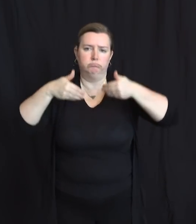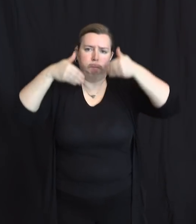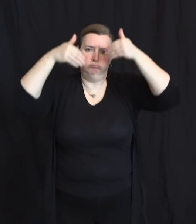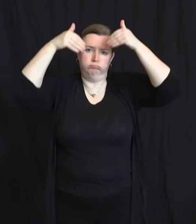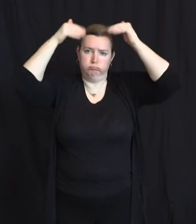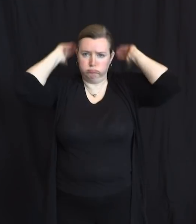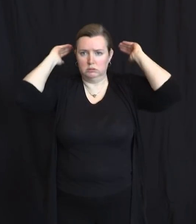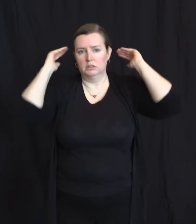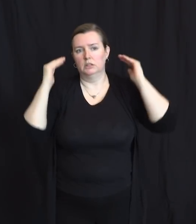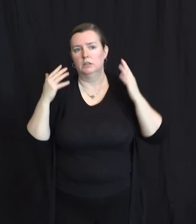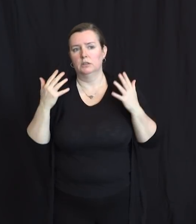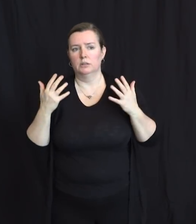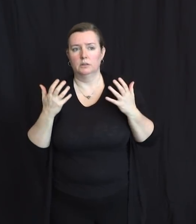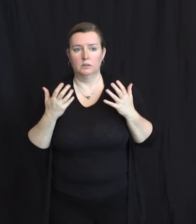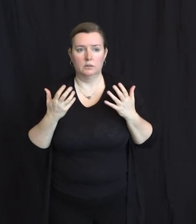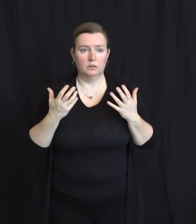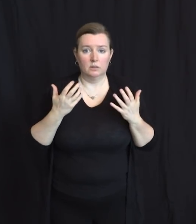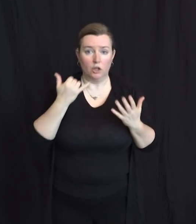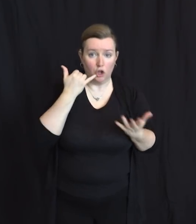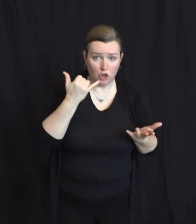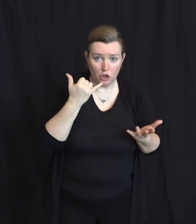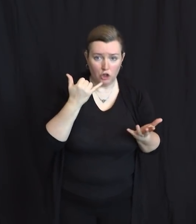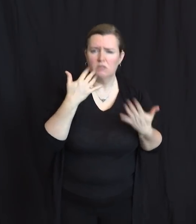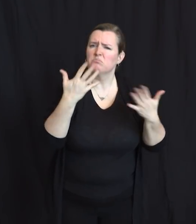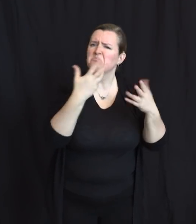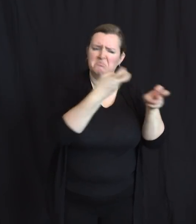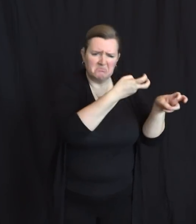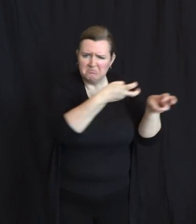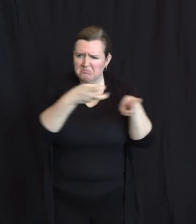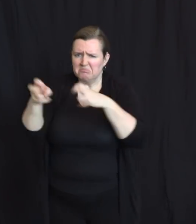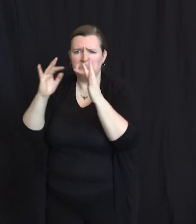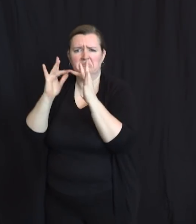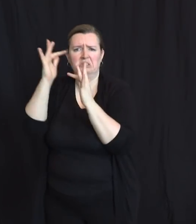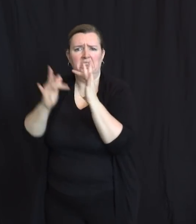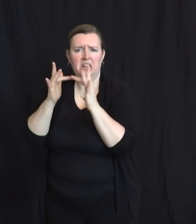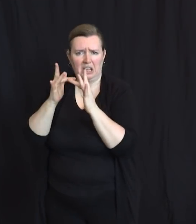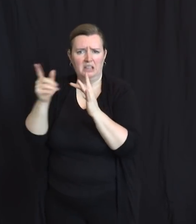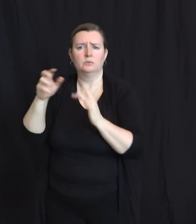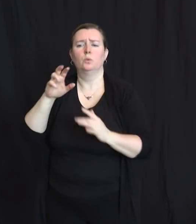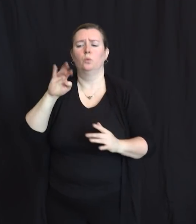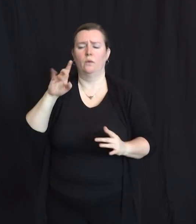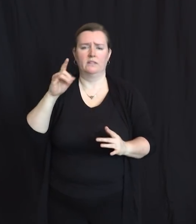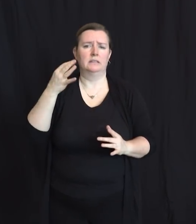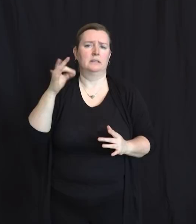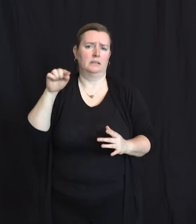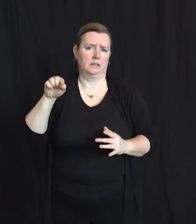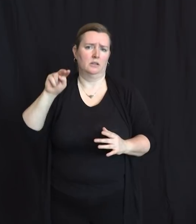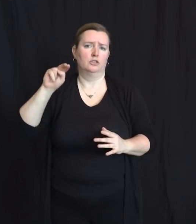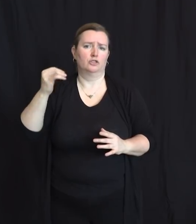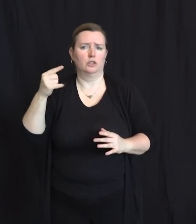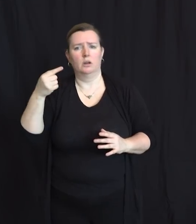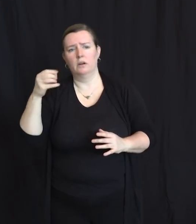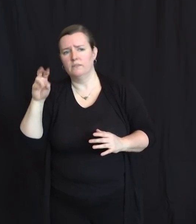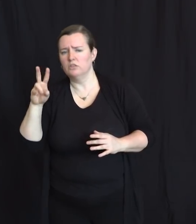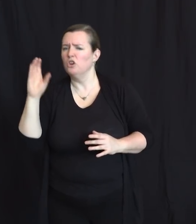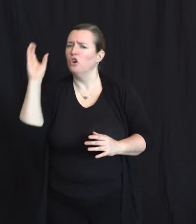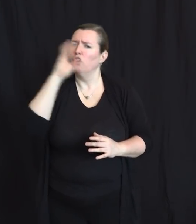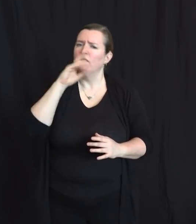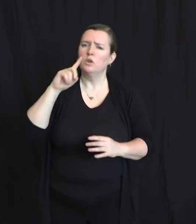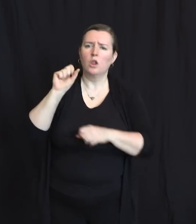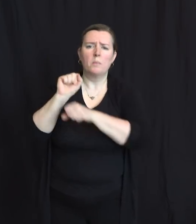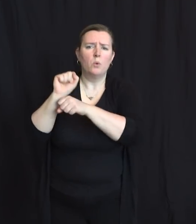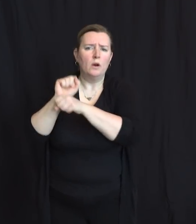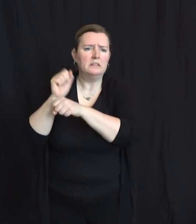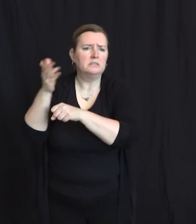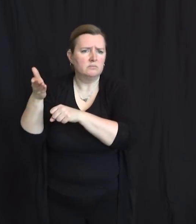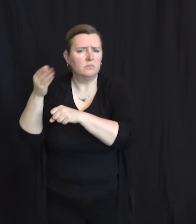go to our online hub again at covid19.nj.gov and search unemployment for answers and additional links to